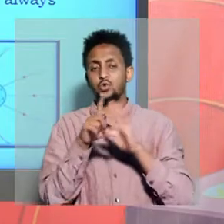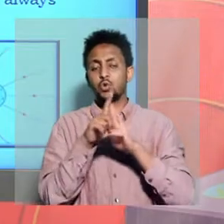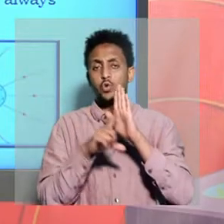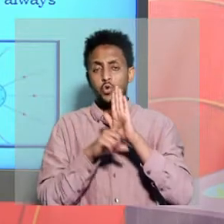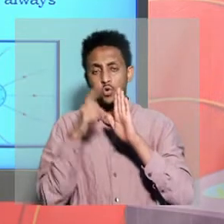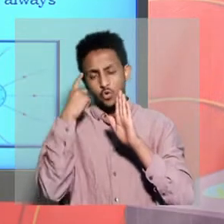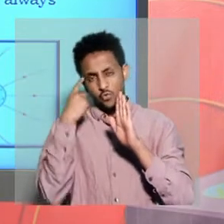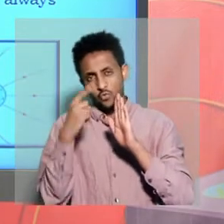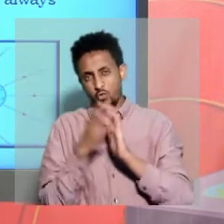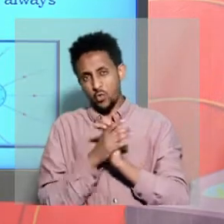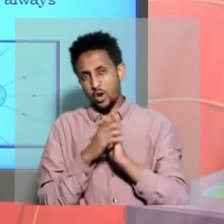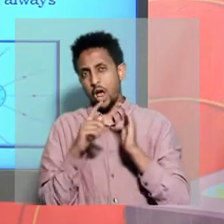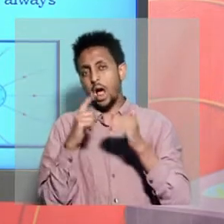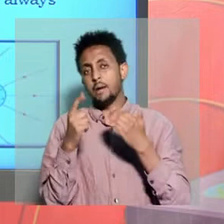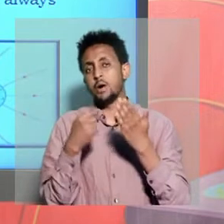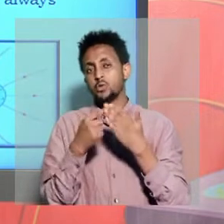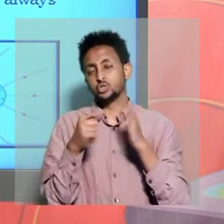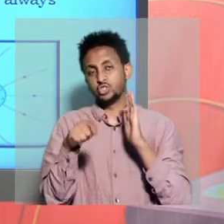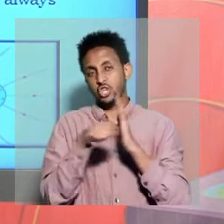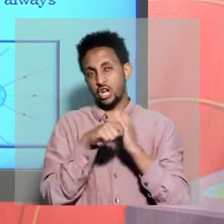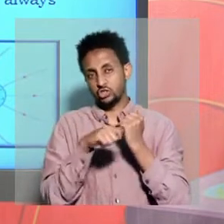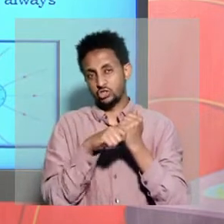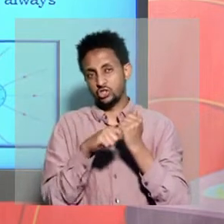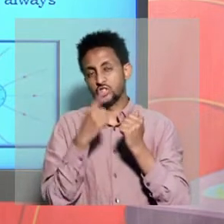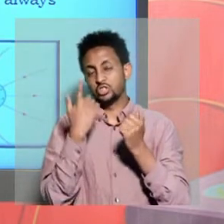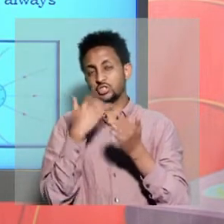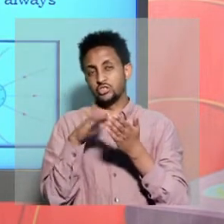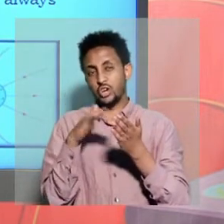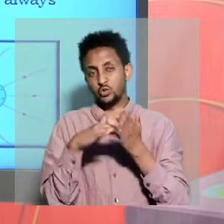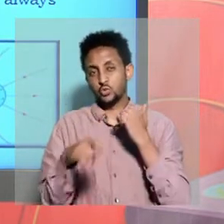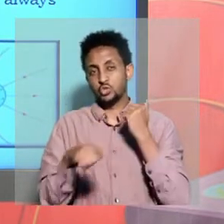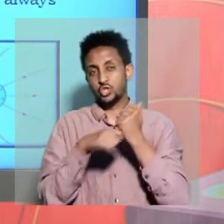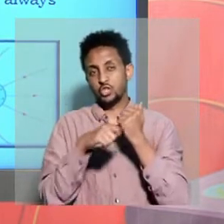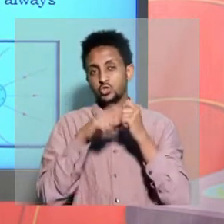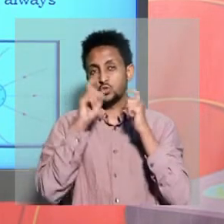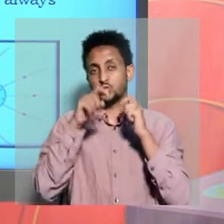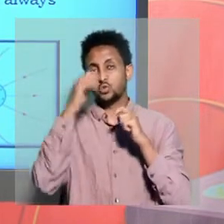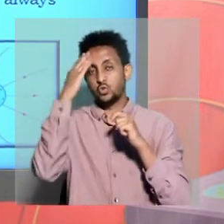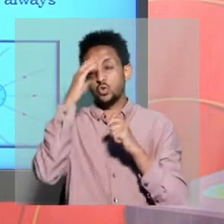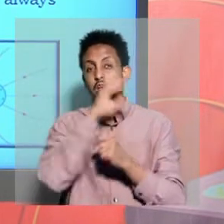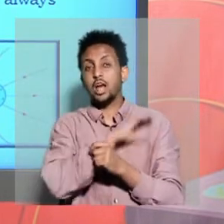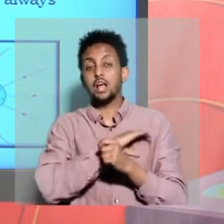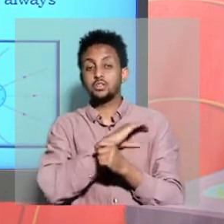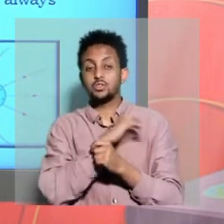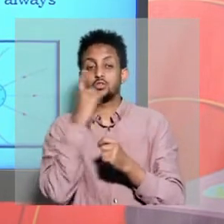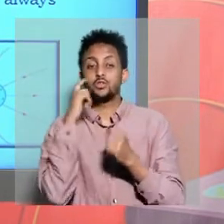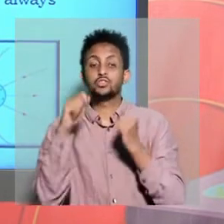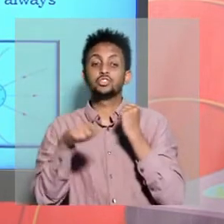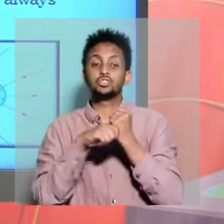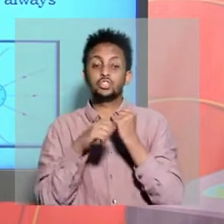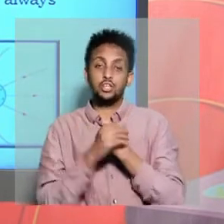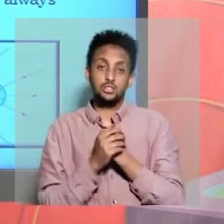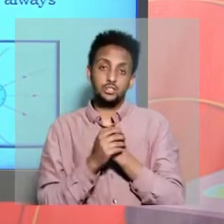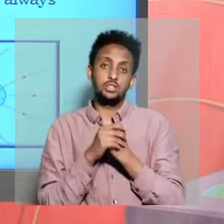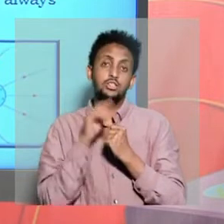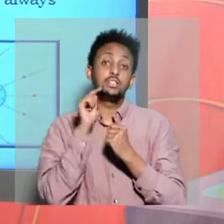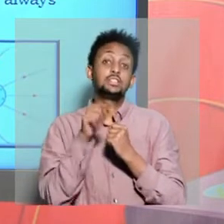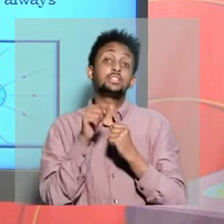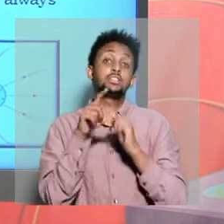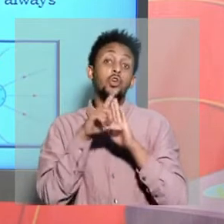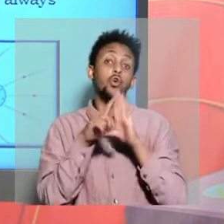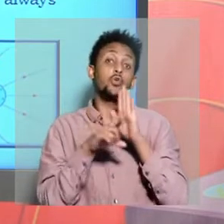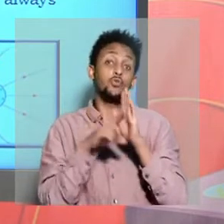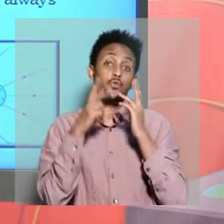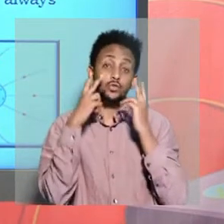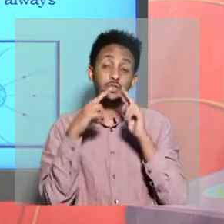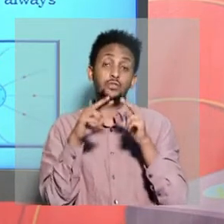of about charges. When you are trying to study about charges, you should have to know the characteristics of the charges. And among that, the law of